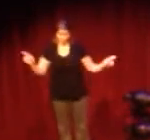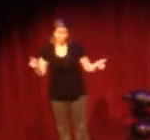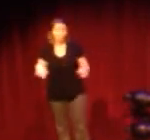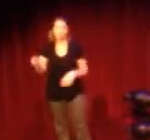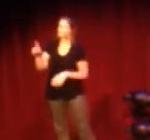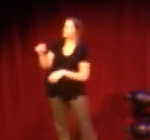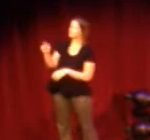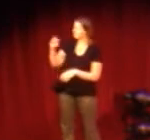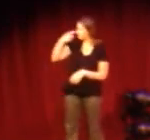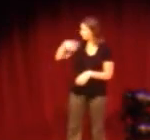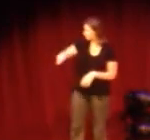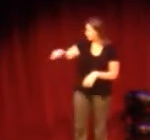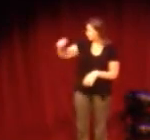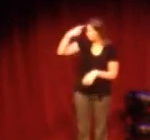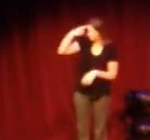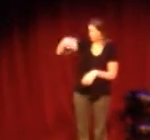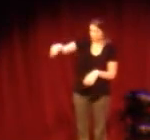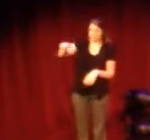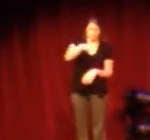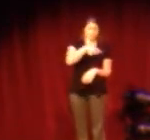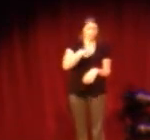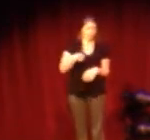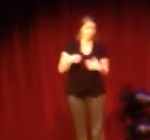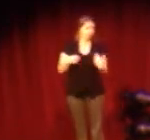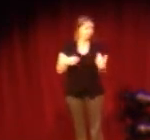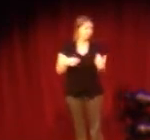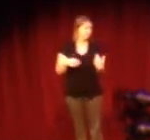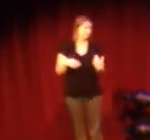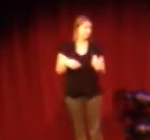Dan, would you like to give them...